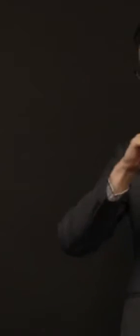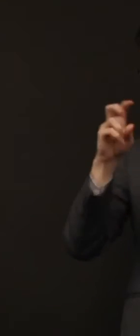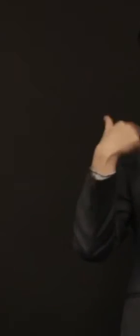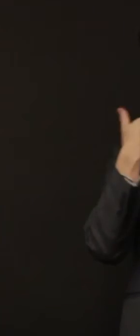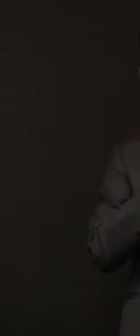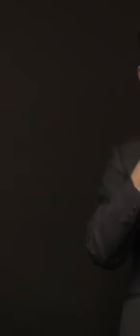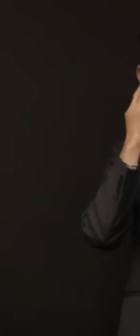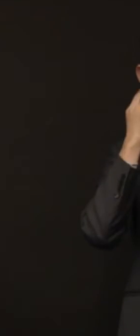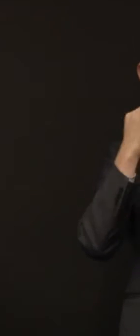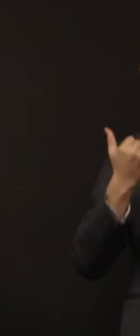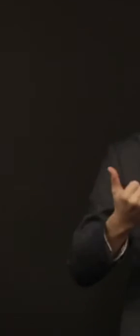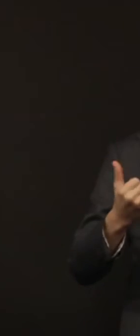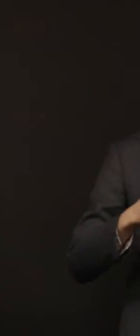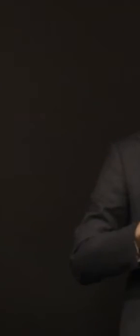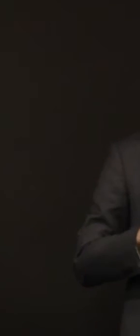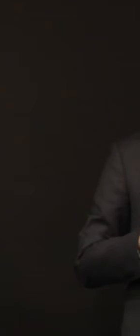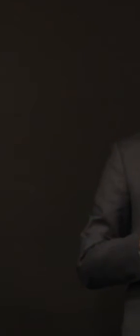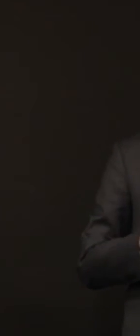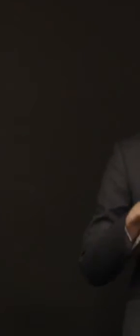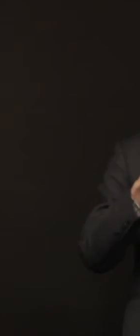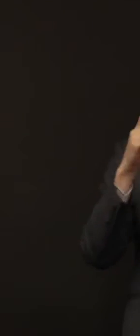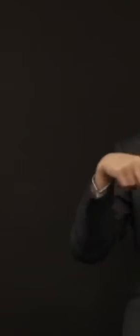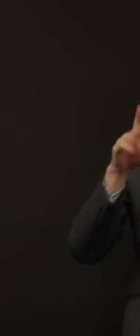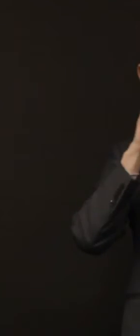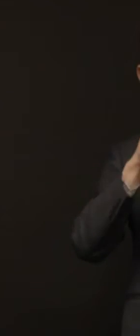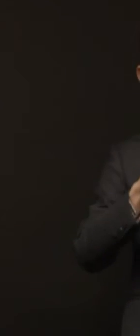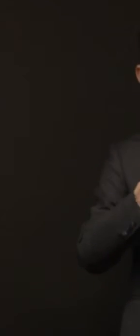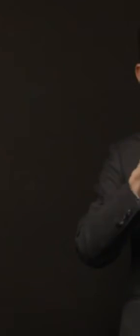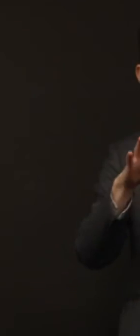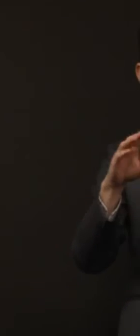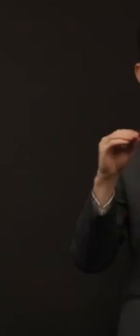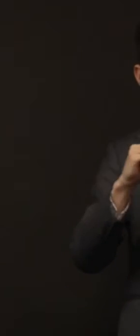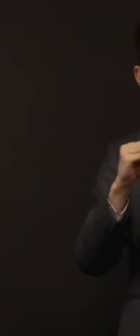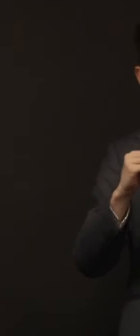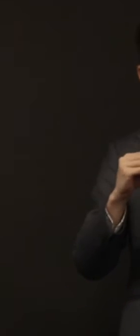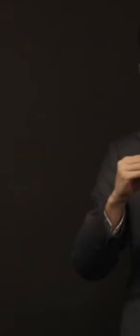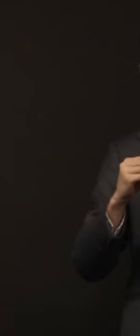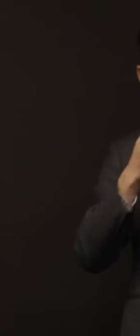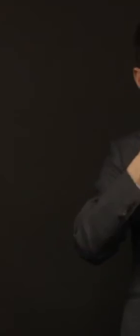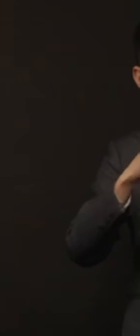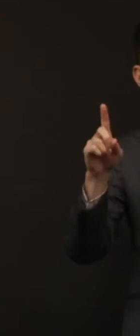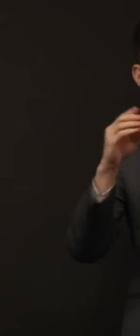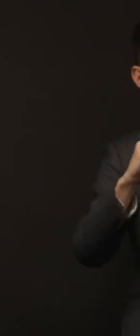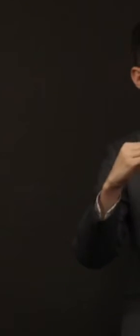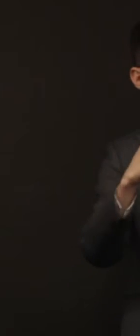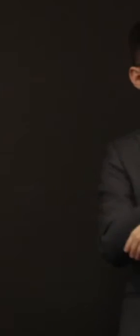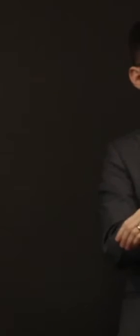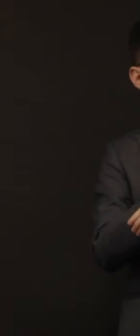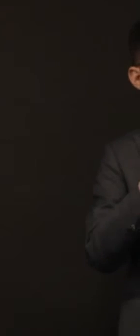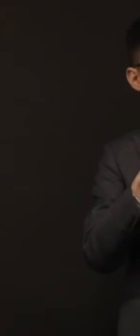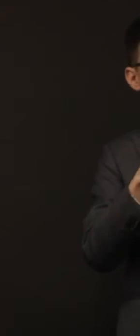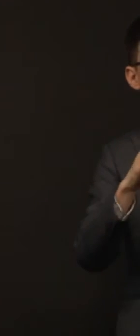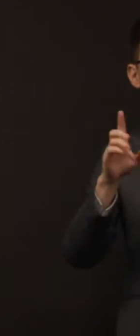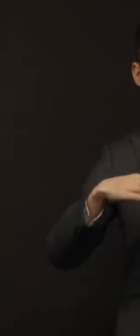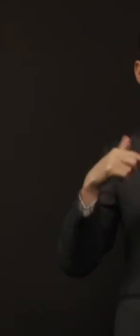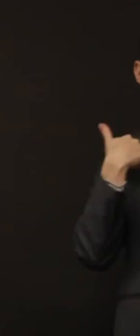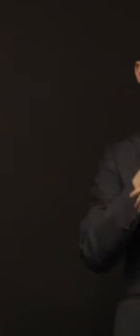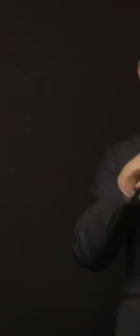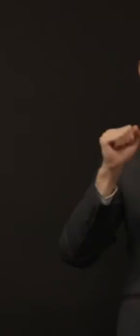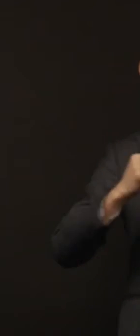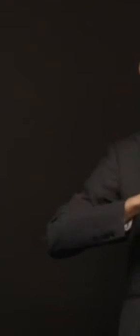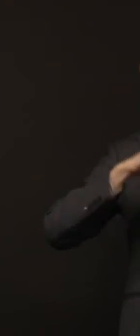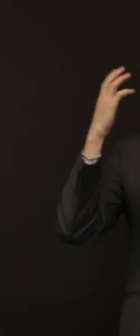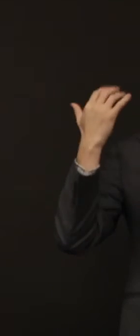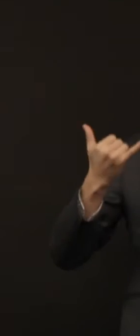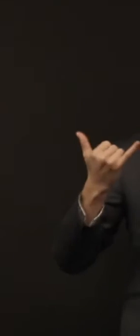consume us. And they're going to tackle them in much more effective and powerful ways than we can even imagine. There are